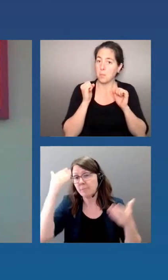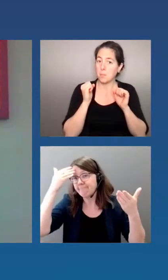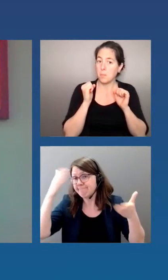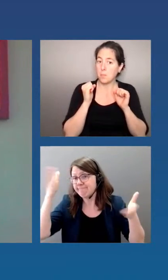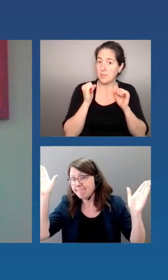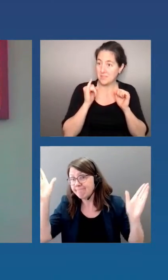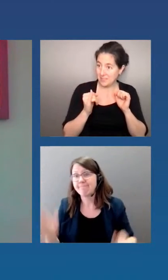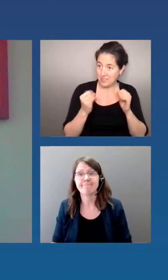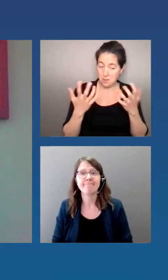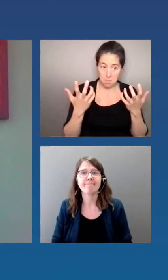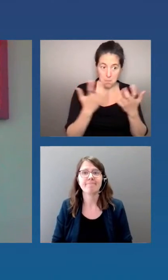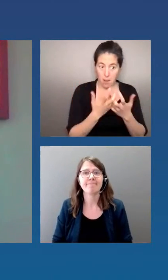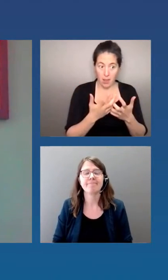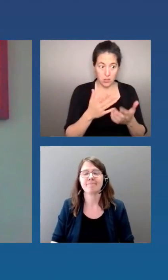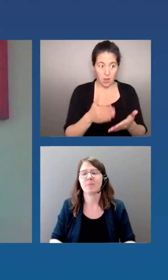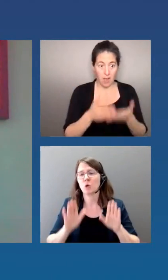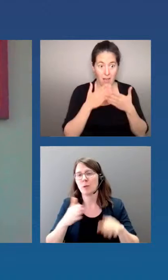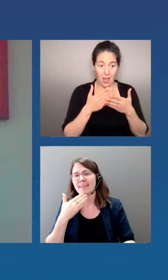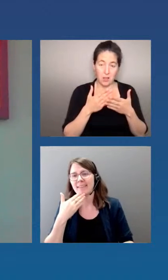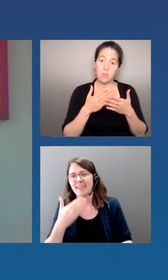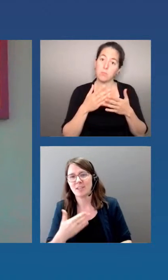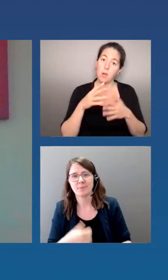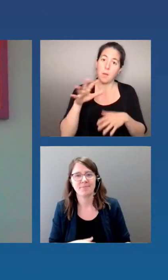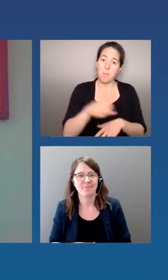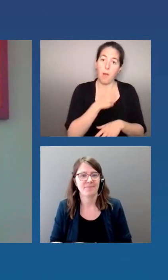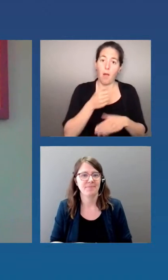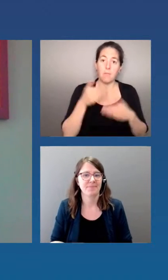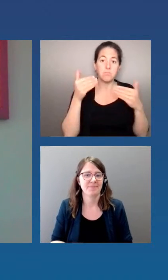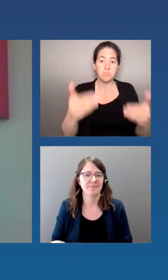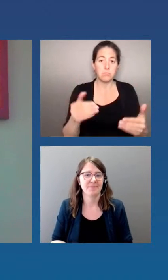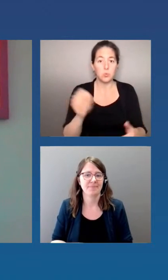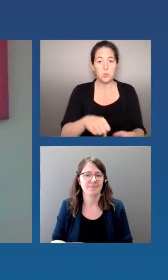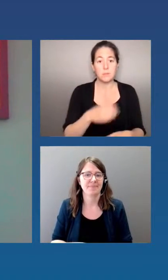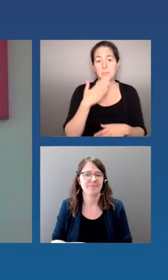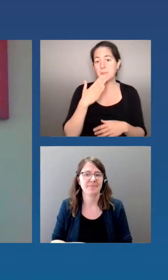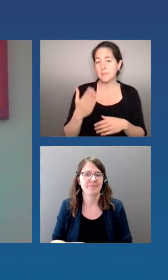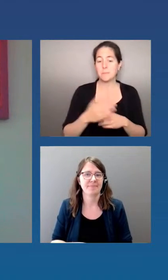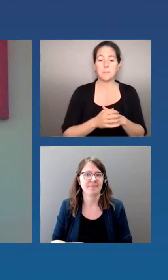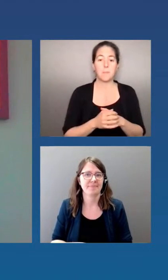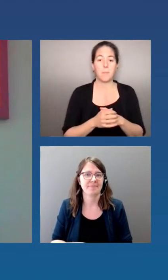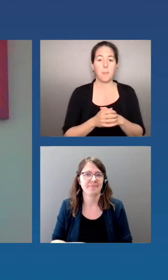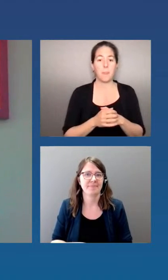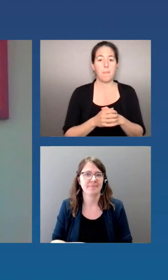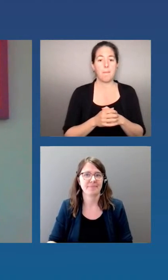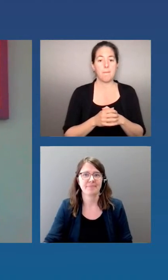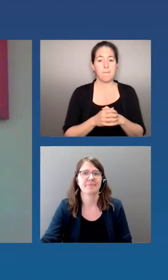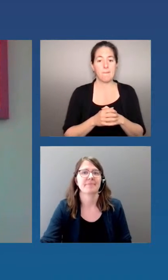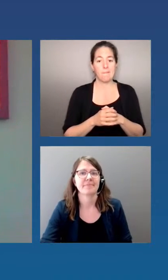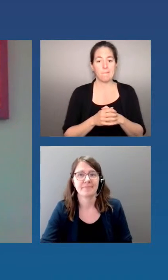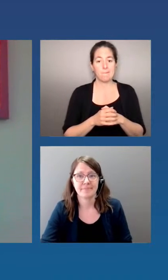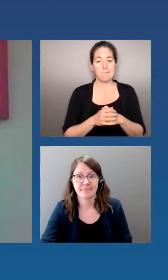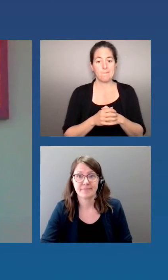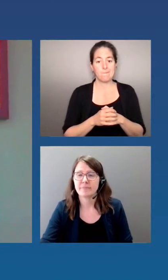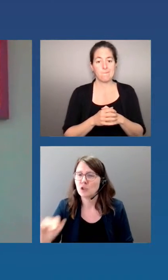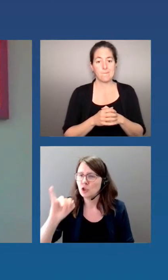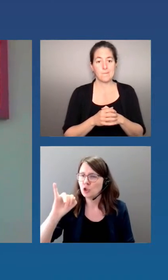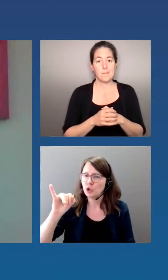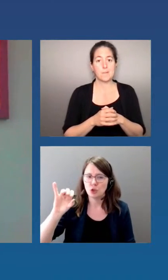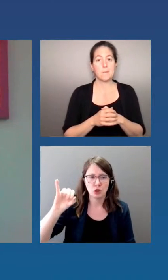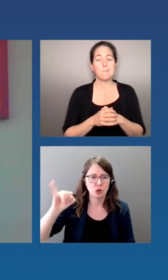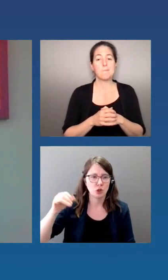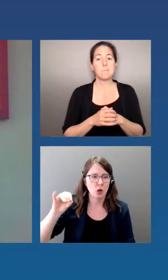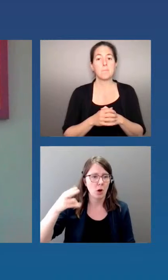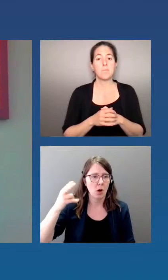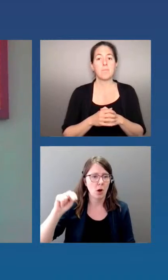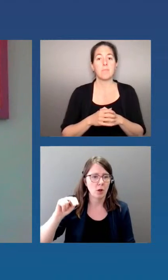Great, thanks. Thank you very much. I understand John Willing from the Ottawa Citizen is on the line. So John, if you